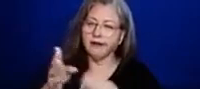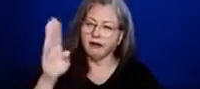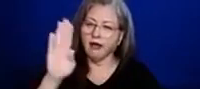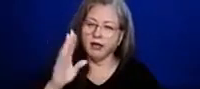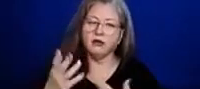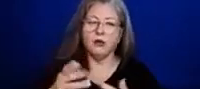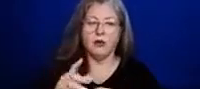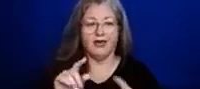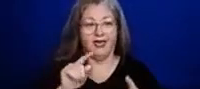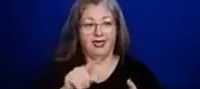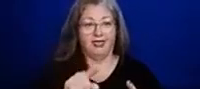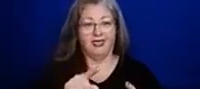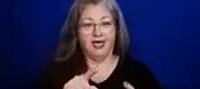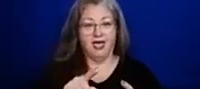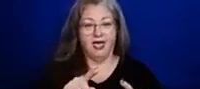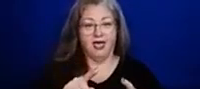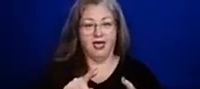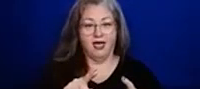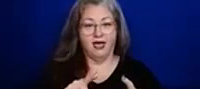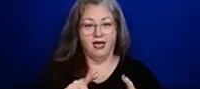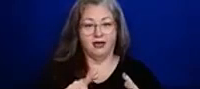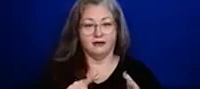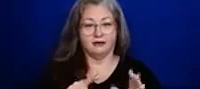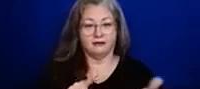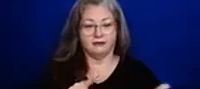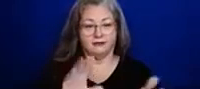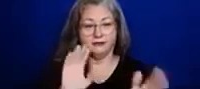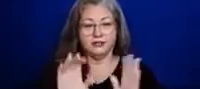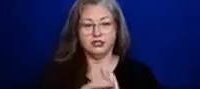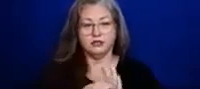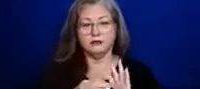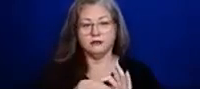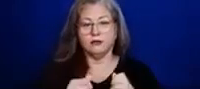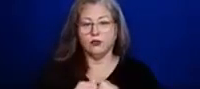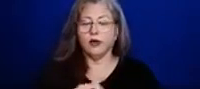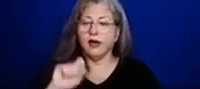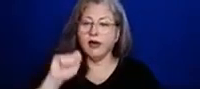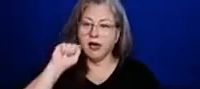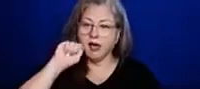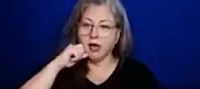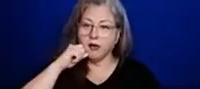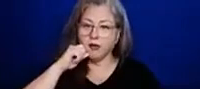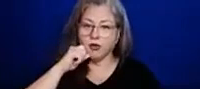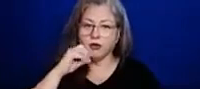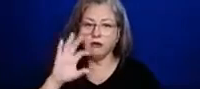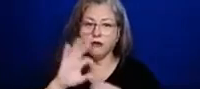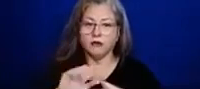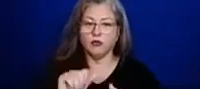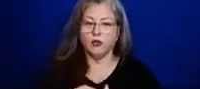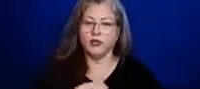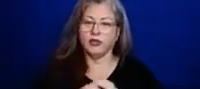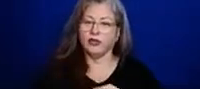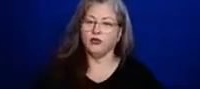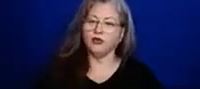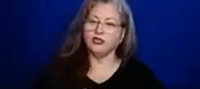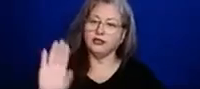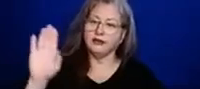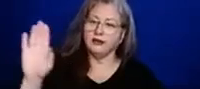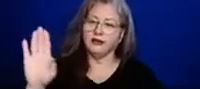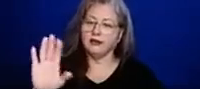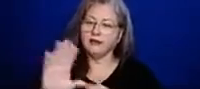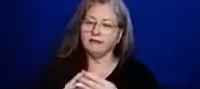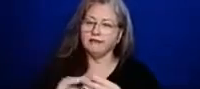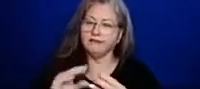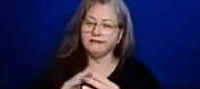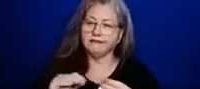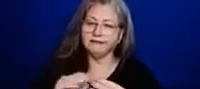piece deals with the apple that has to do with the Christian mythology, with Chuck Moll that